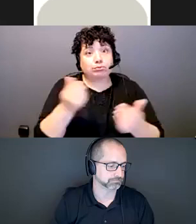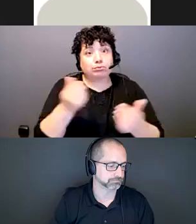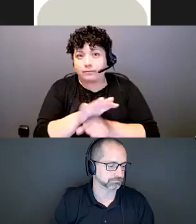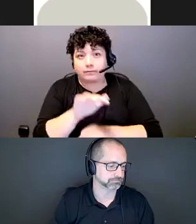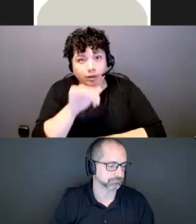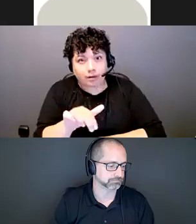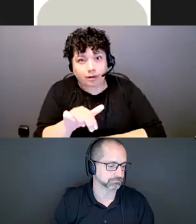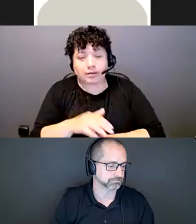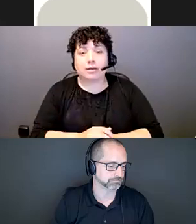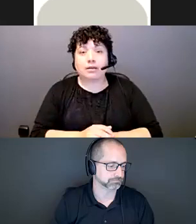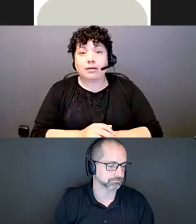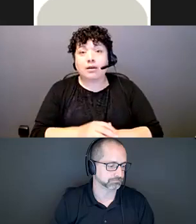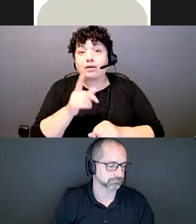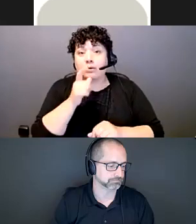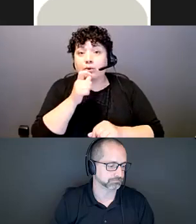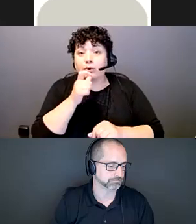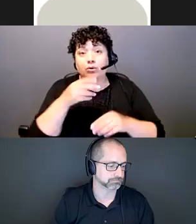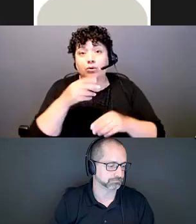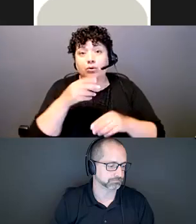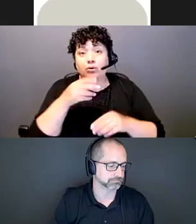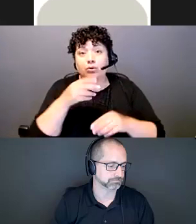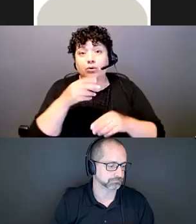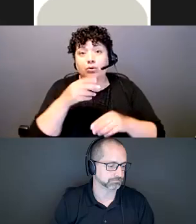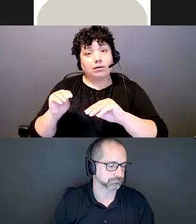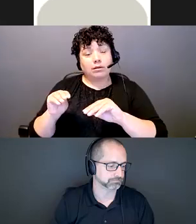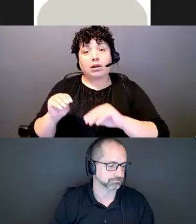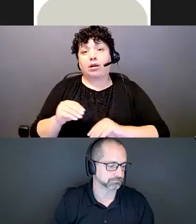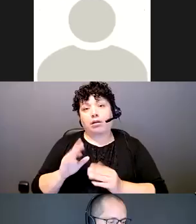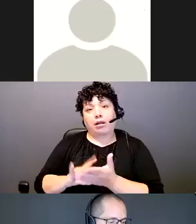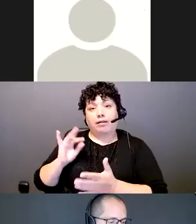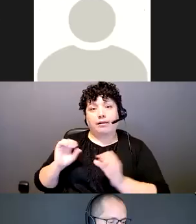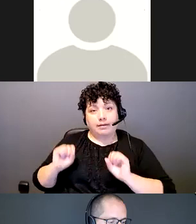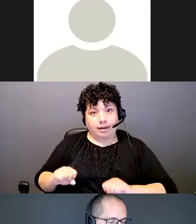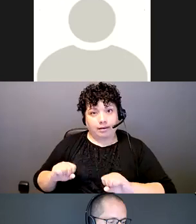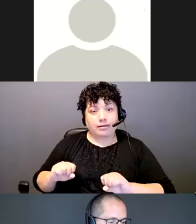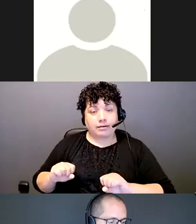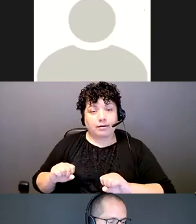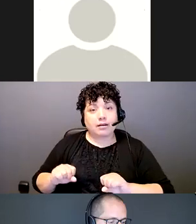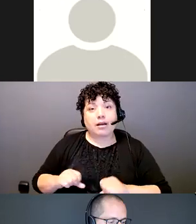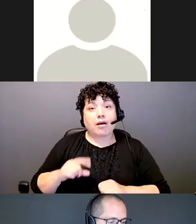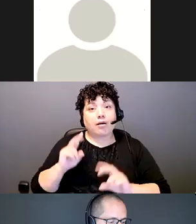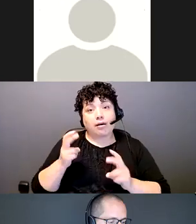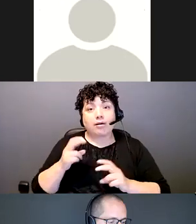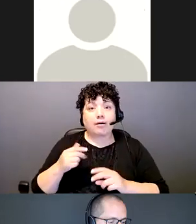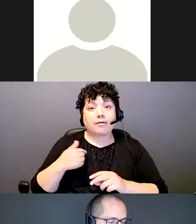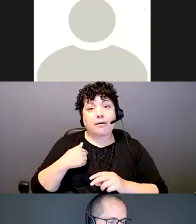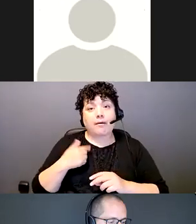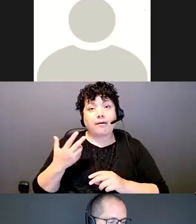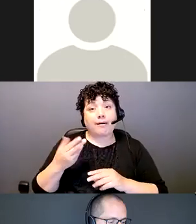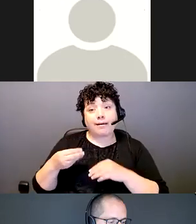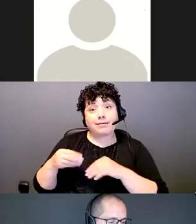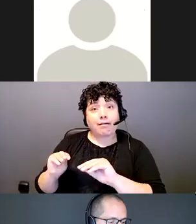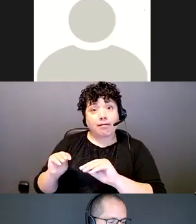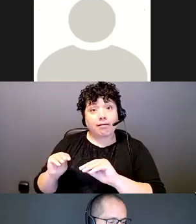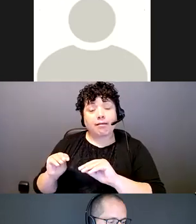the vendors, for instance, exploiting if they're helping themselves to